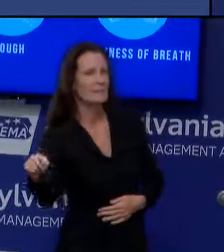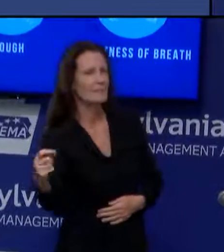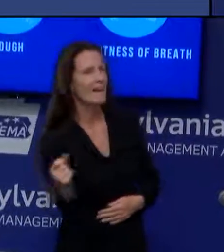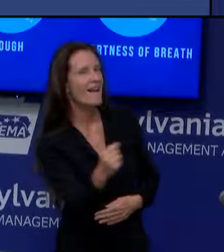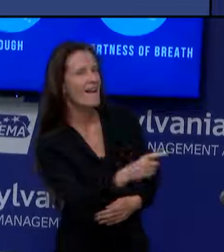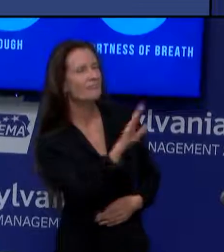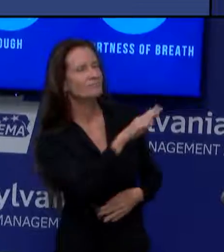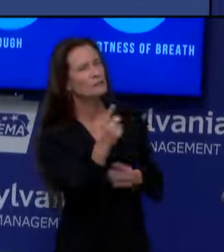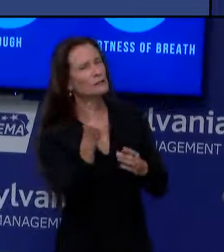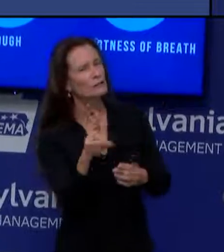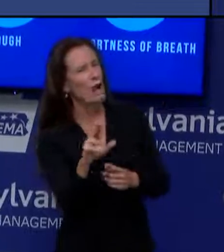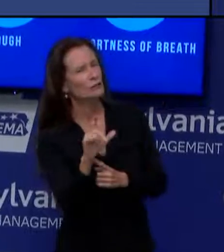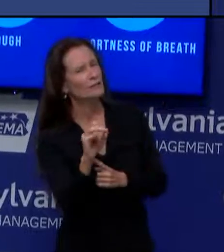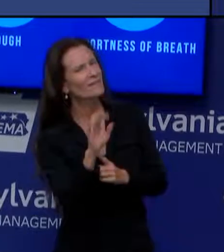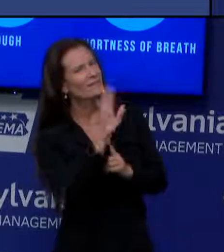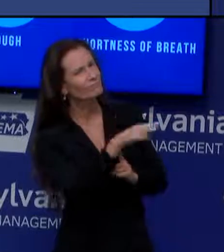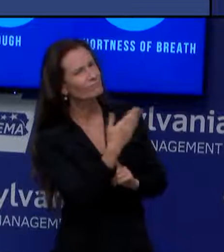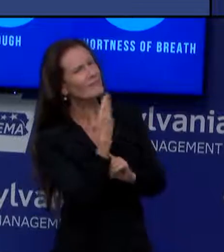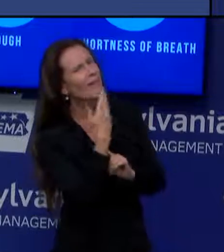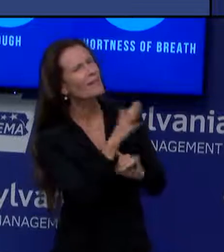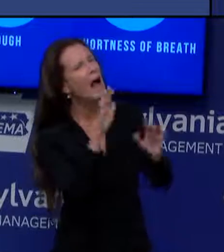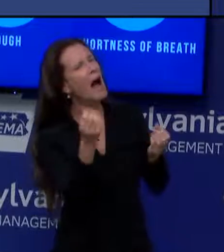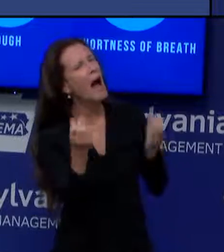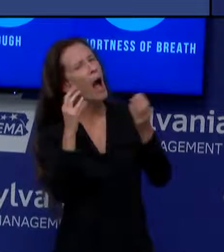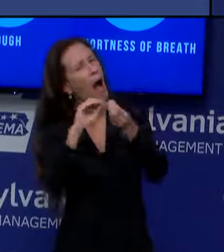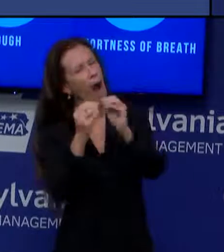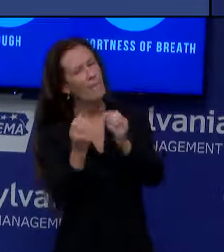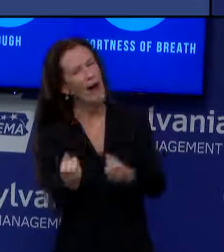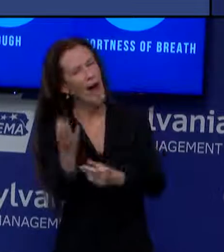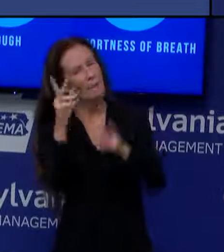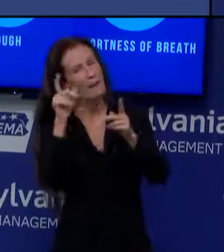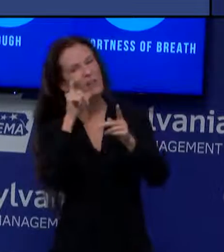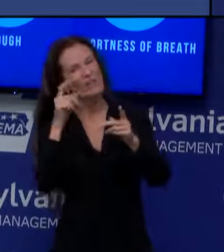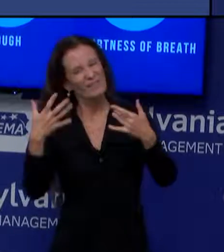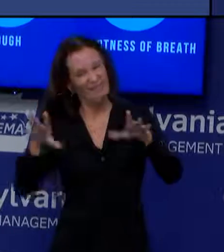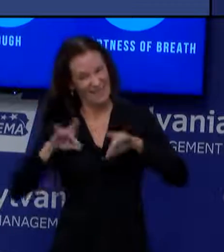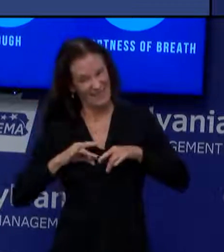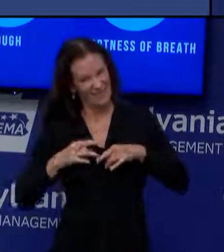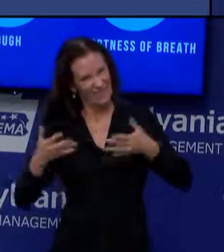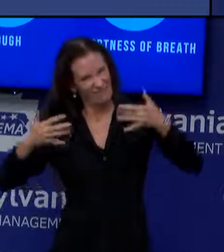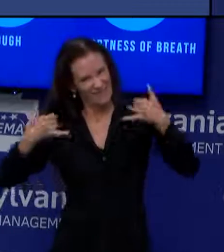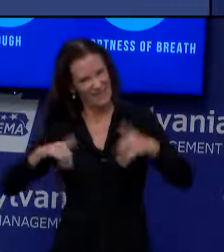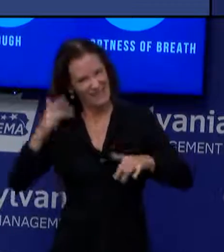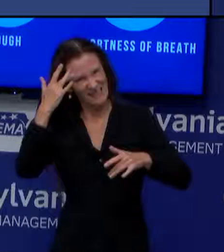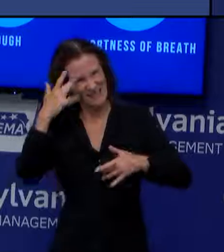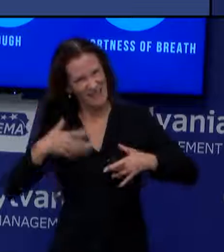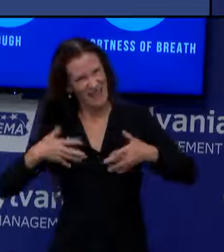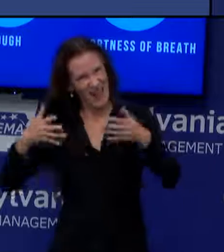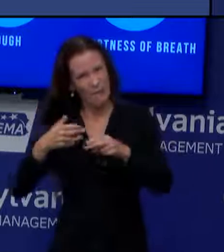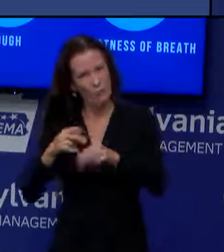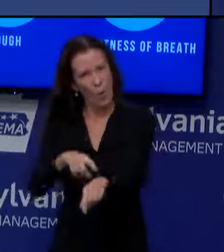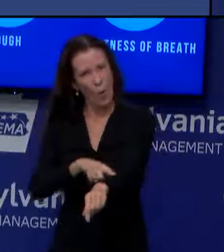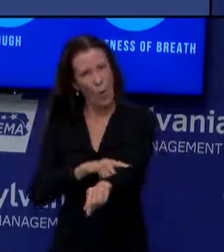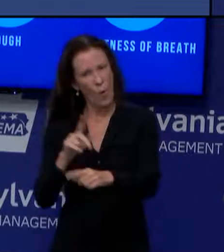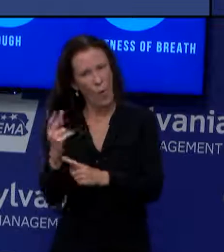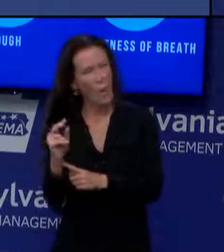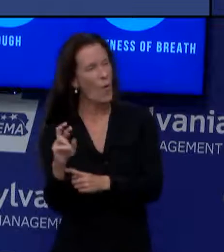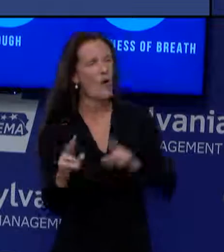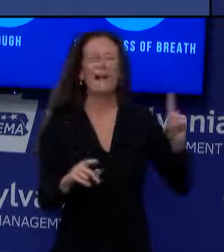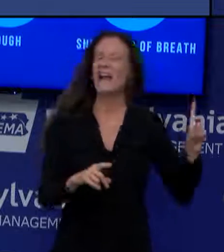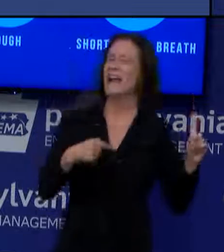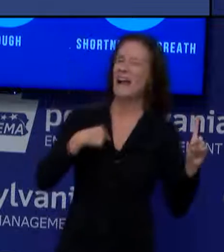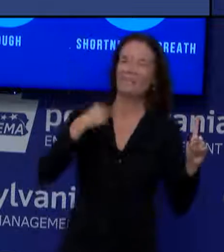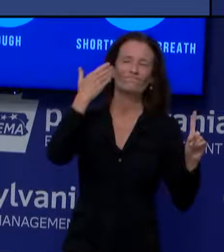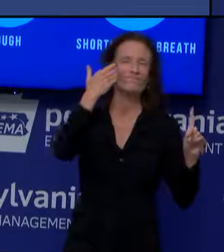how many long haulers there are in Pennsylvania, how many long haul patients? So we don't have that specific information for those in Pennsylvania. This is a